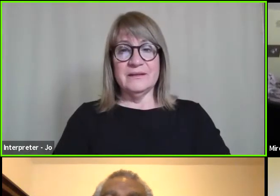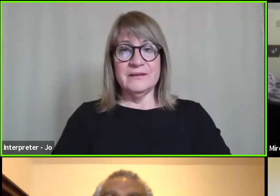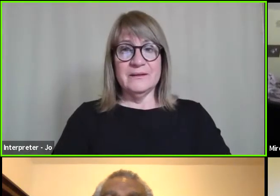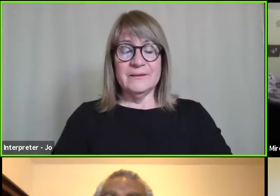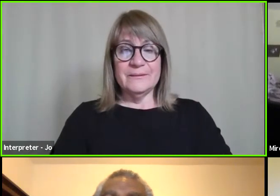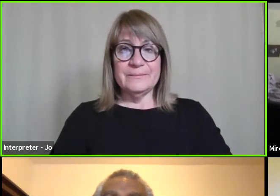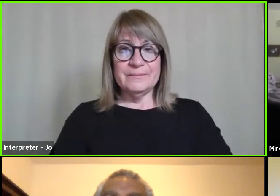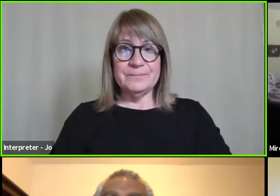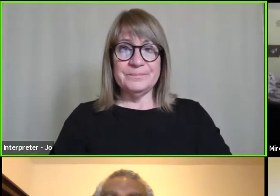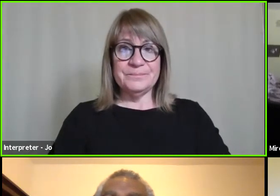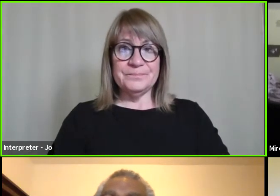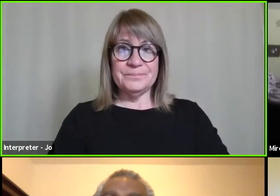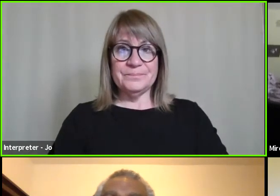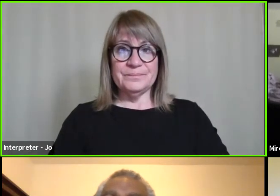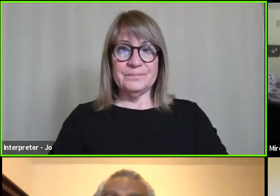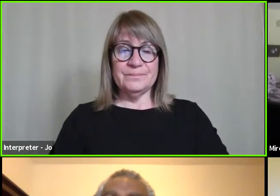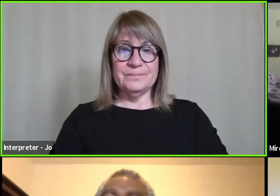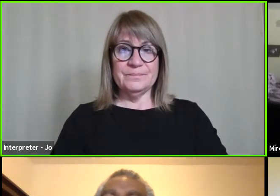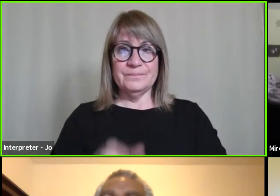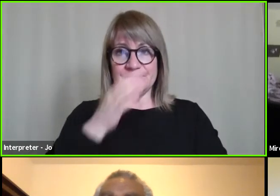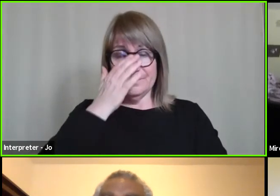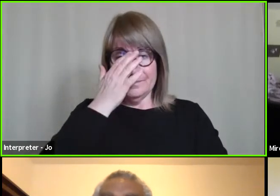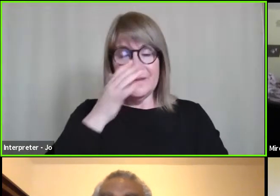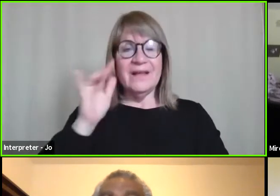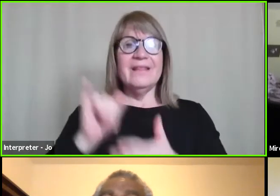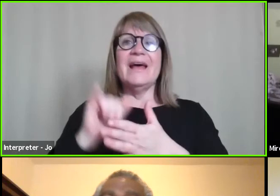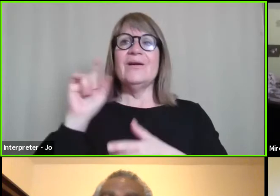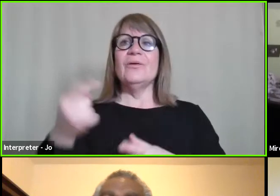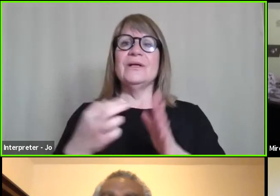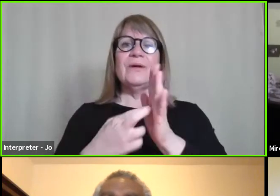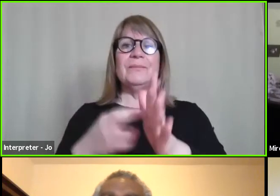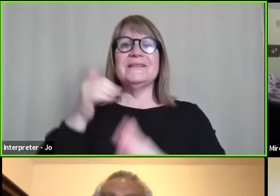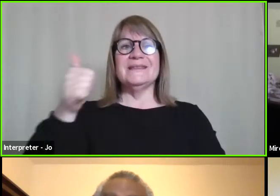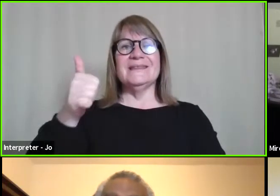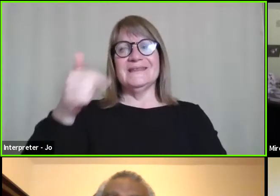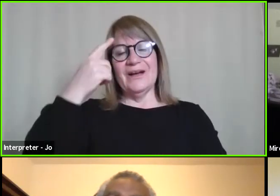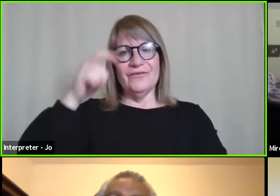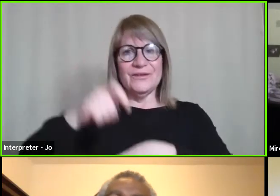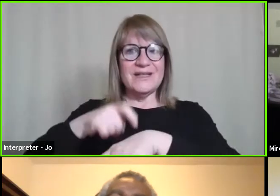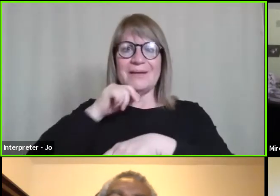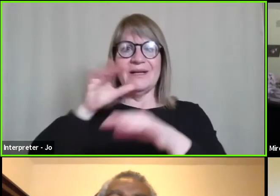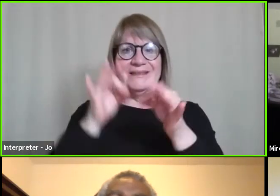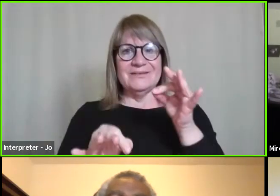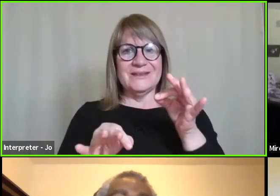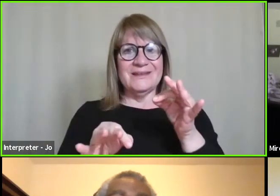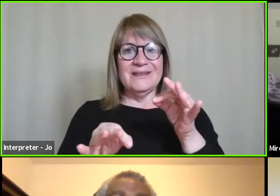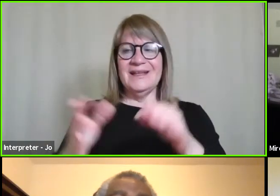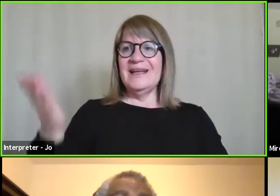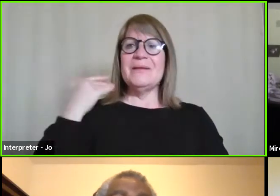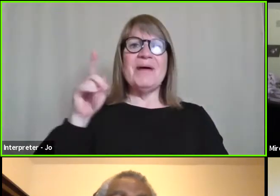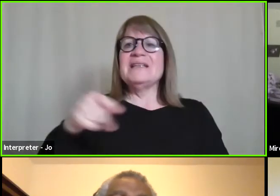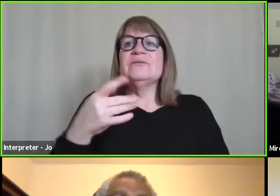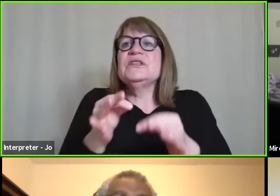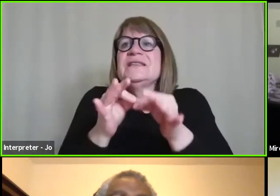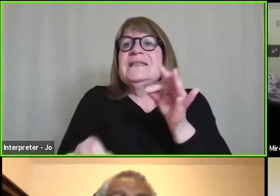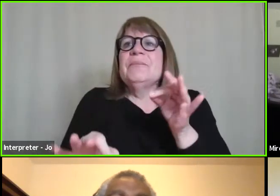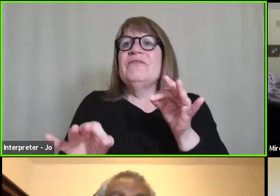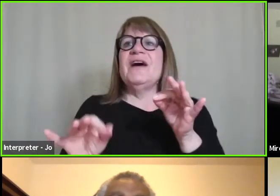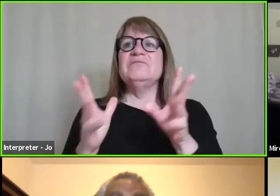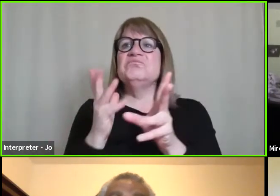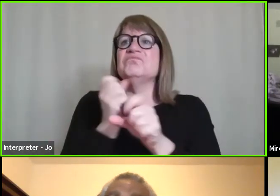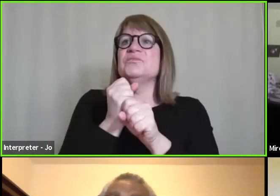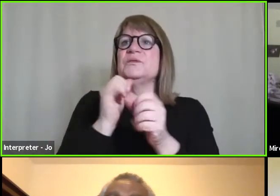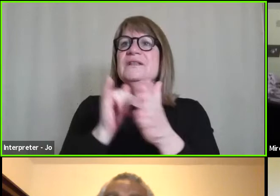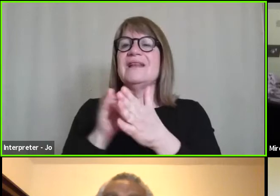itself to time on task not simplification and what we've done in the past is we've oversimplified this history and it's been come at a tremendous